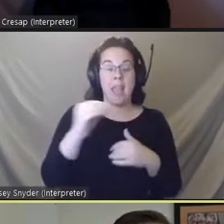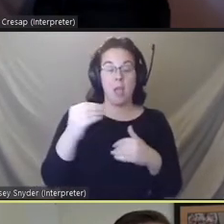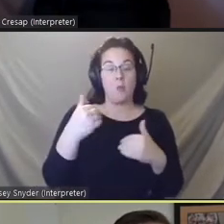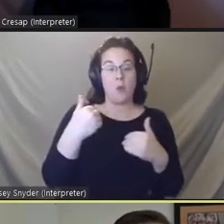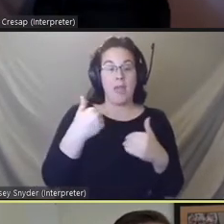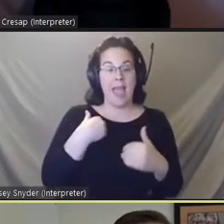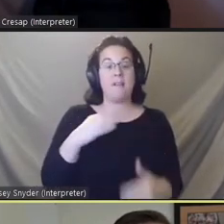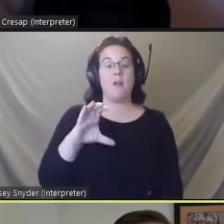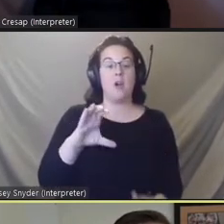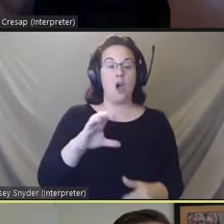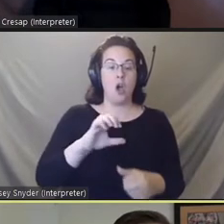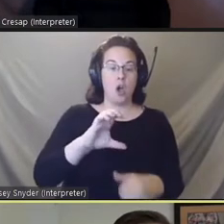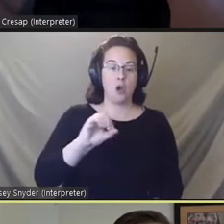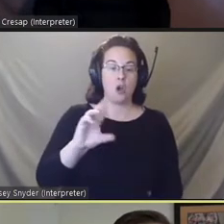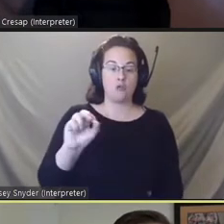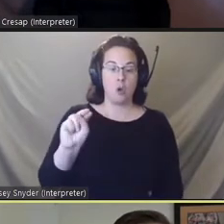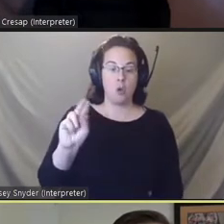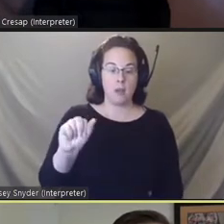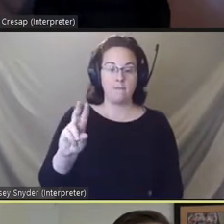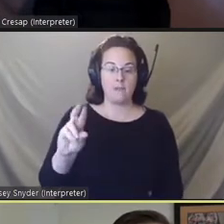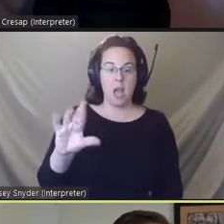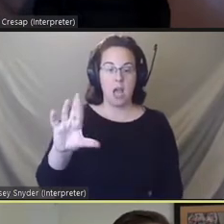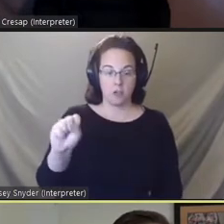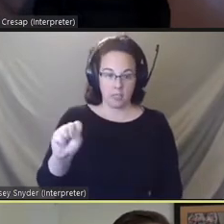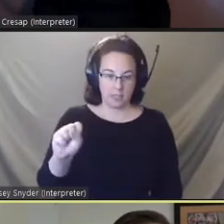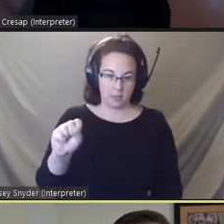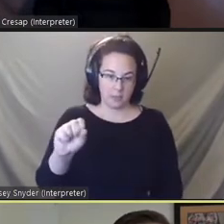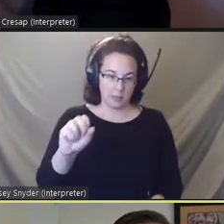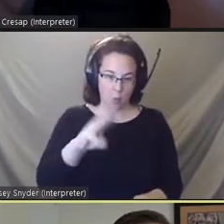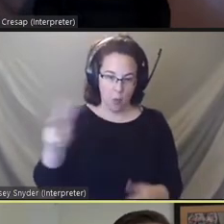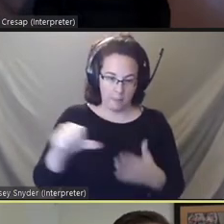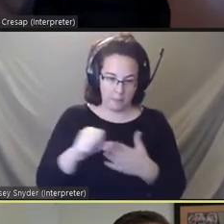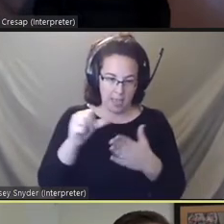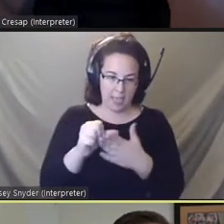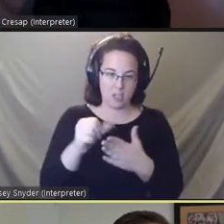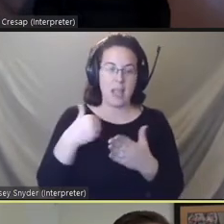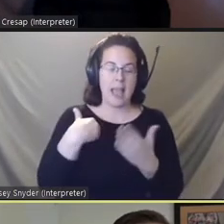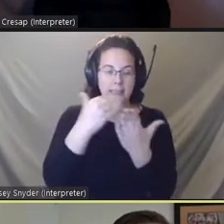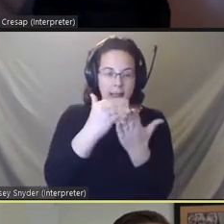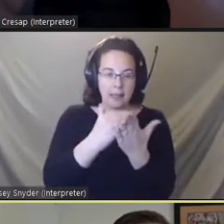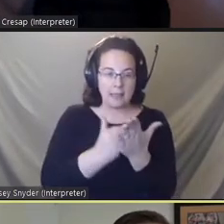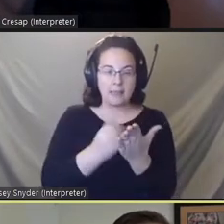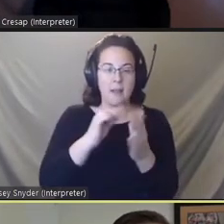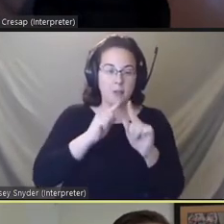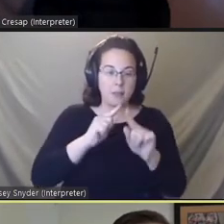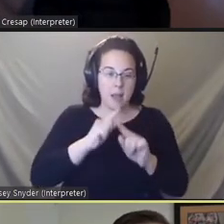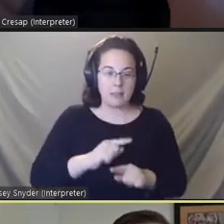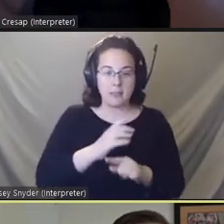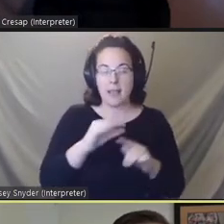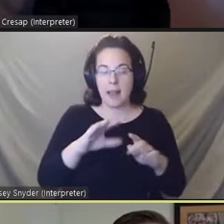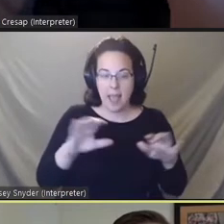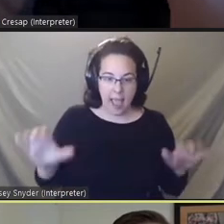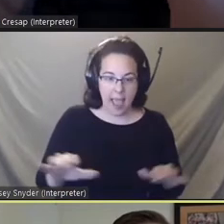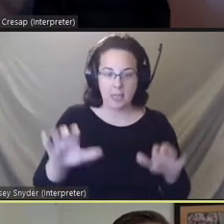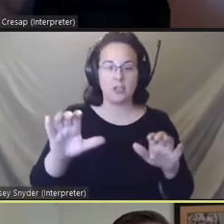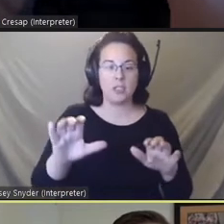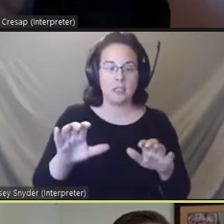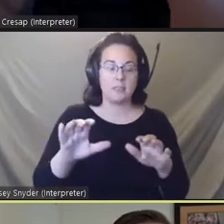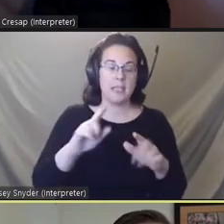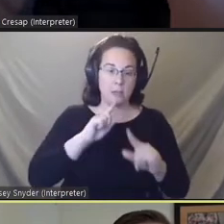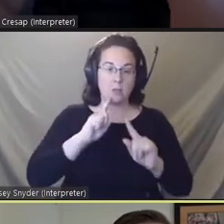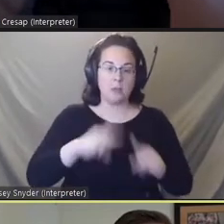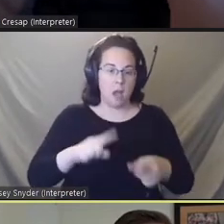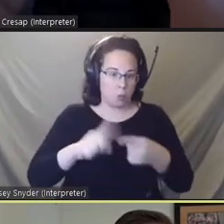fcc.gov/coronavirus webpage has an updated list of the FCC's response and actions taken in response to